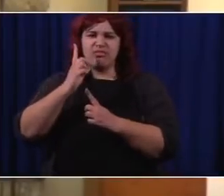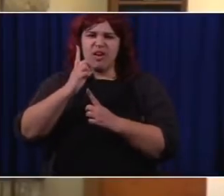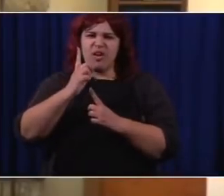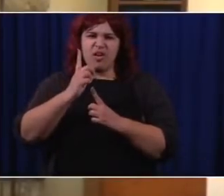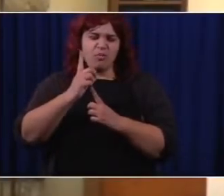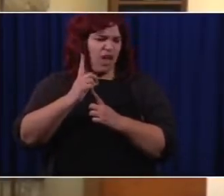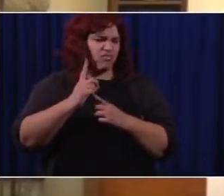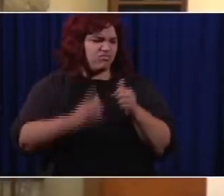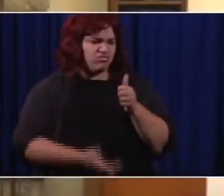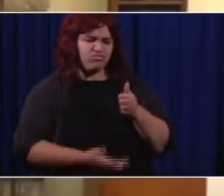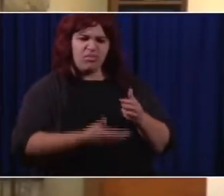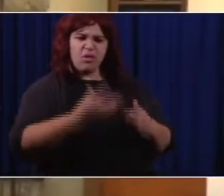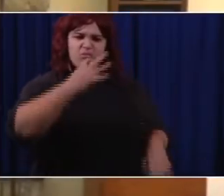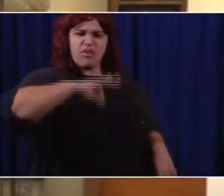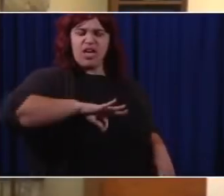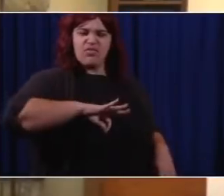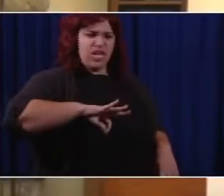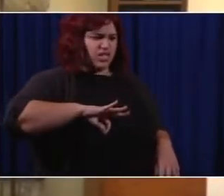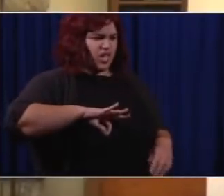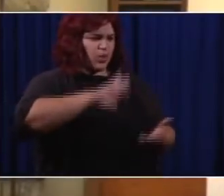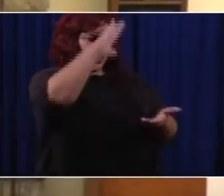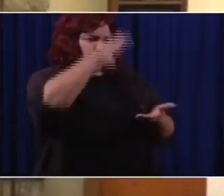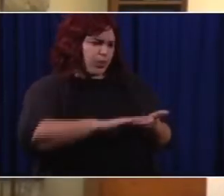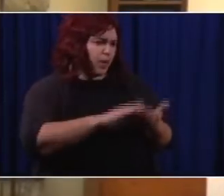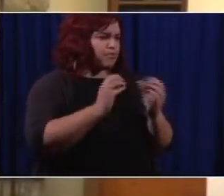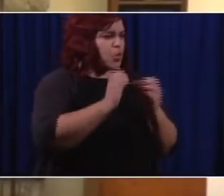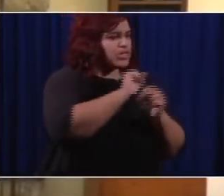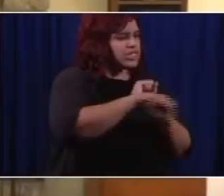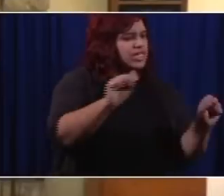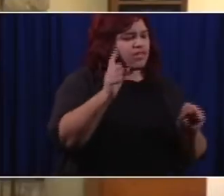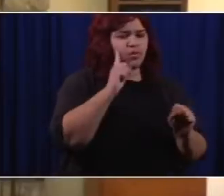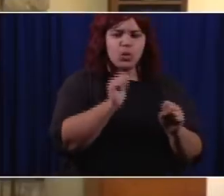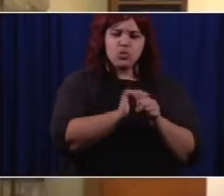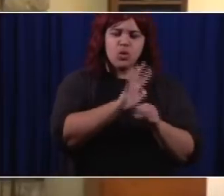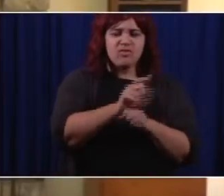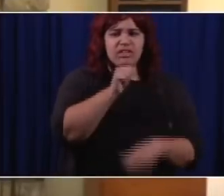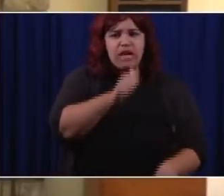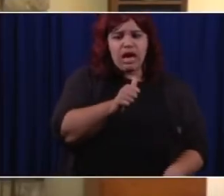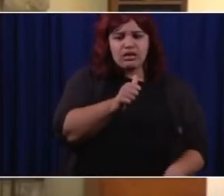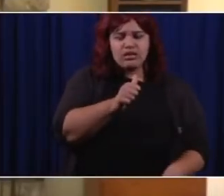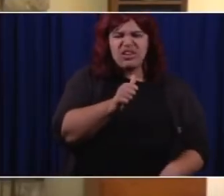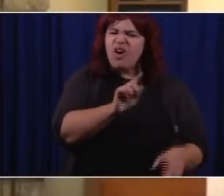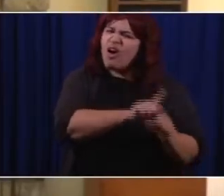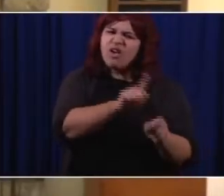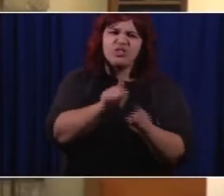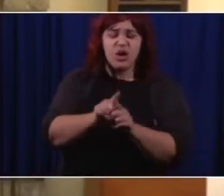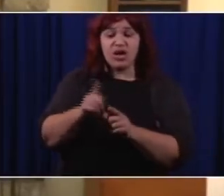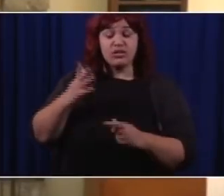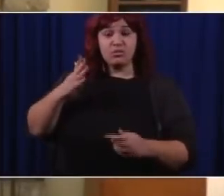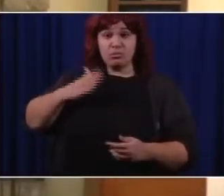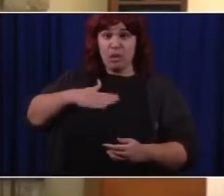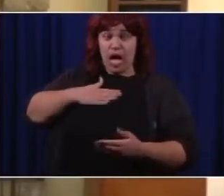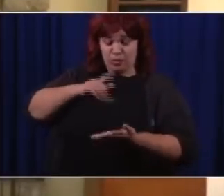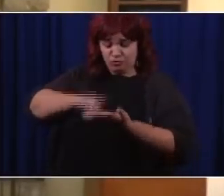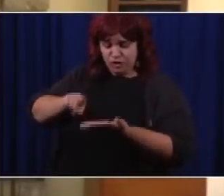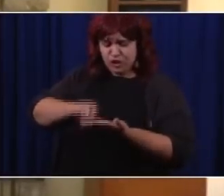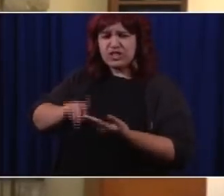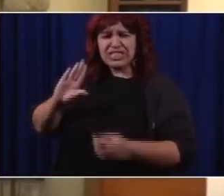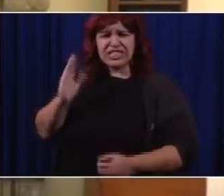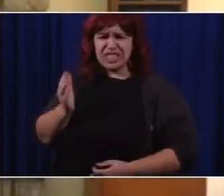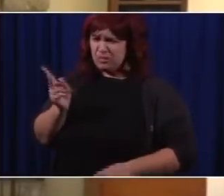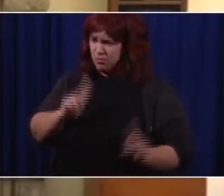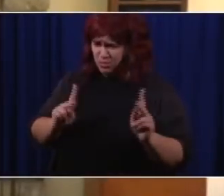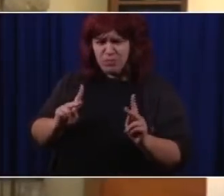test where I am shows that almost everyone is masking and has been. Well, Jack, again, I'm with